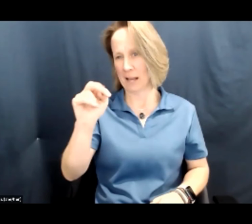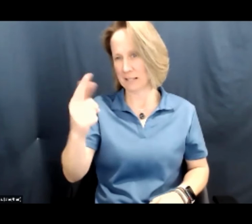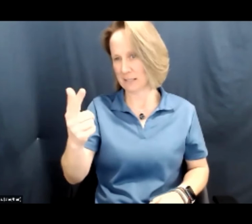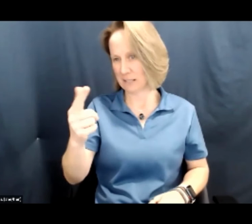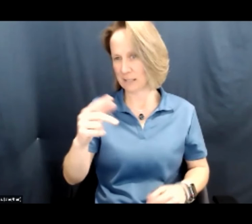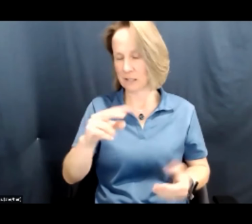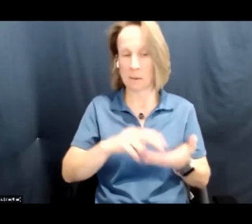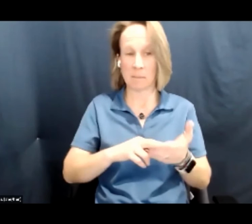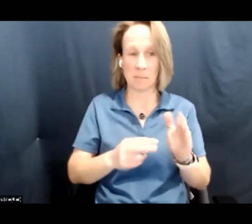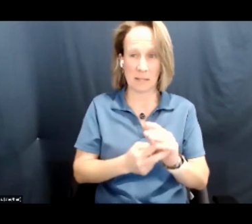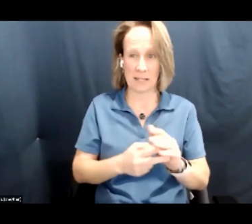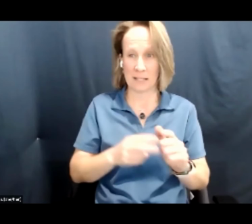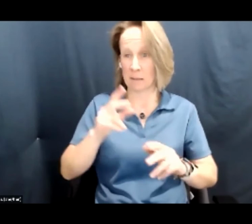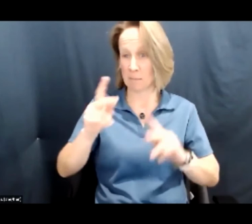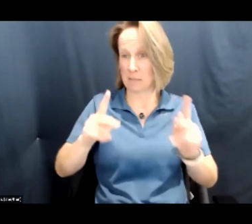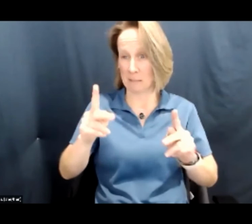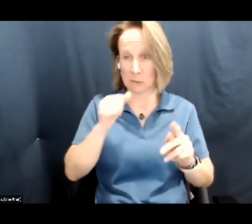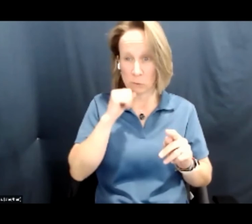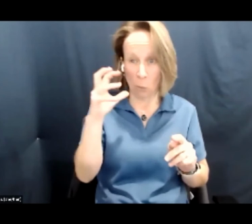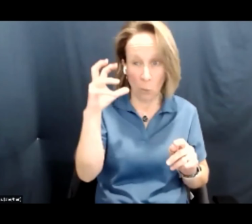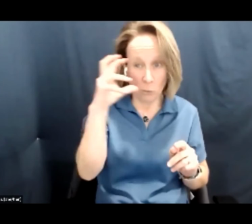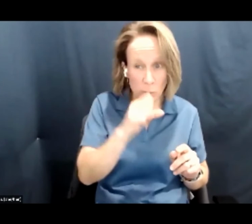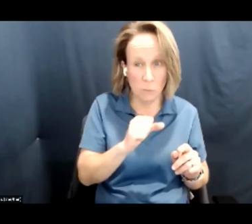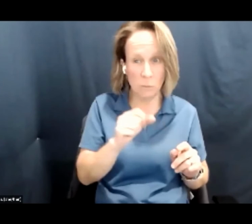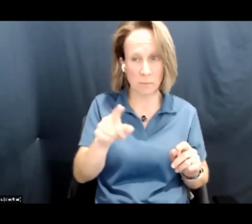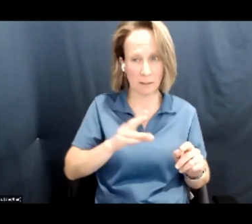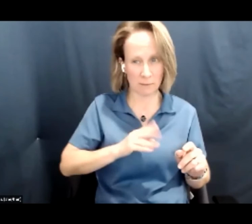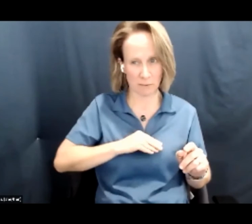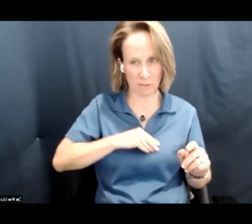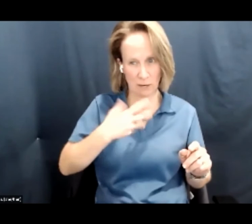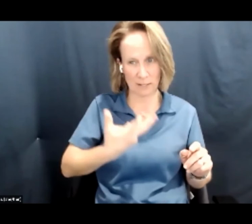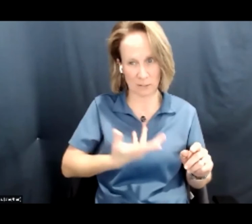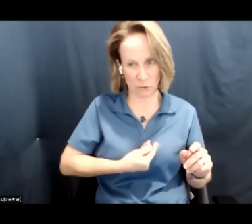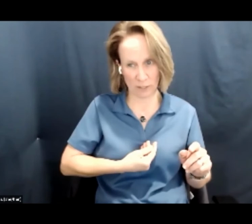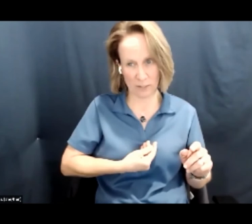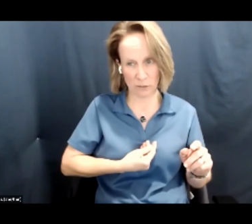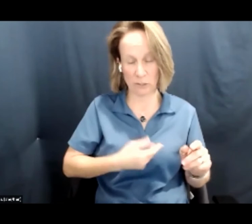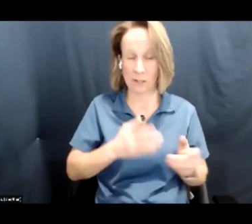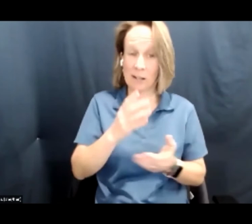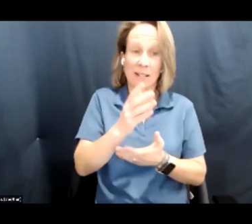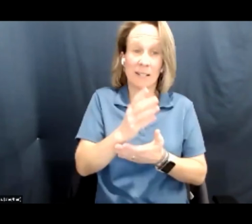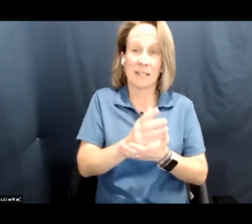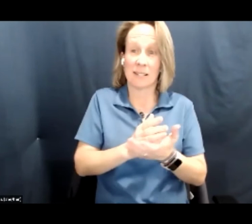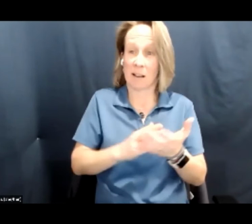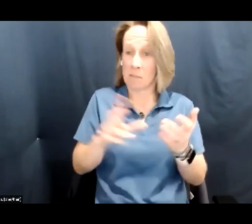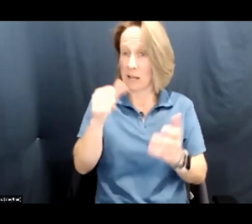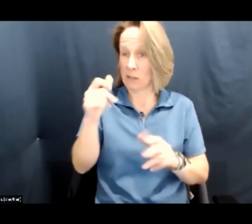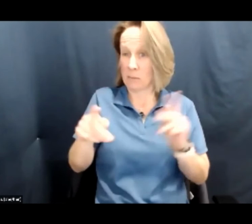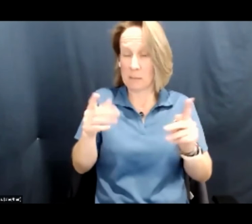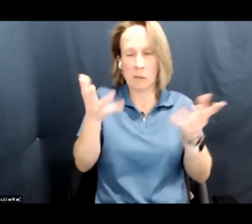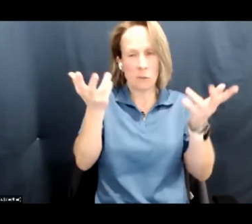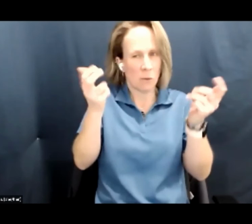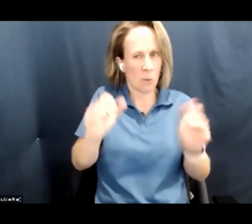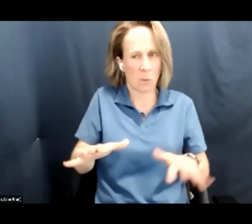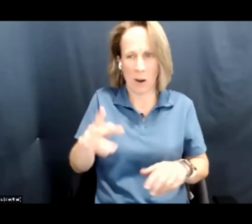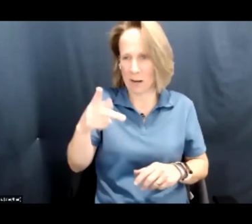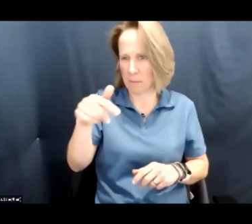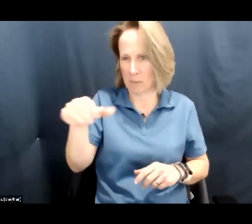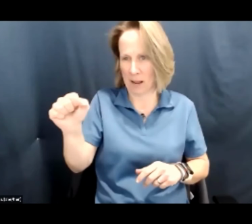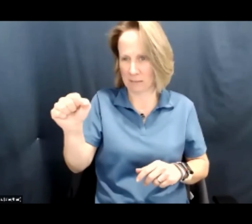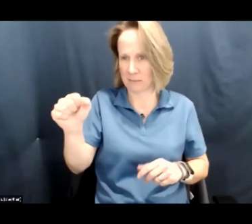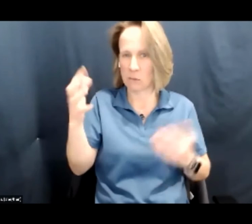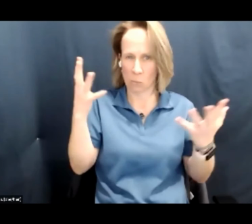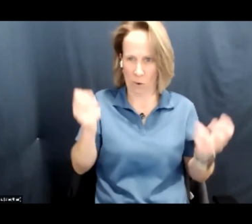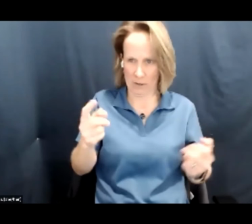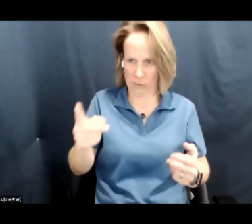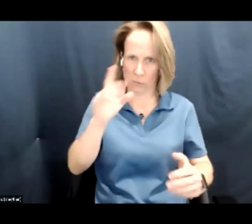don't assume that they are transgender. Other people, they want to never pass, right? They want to be visibly identified